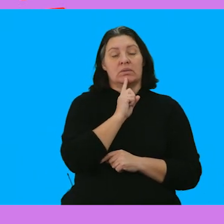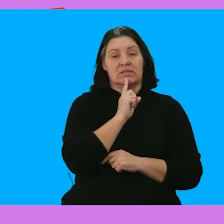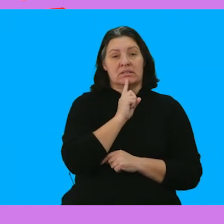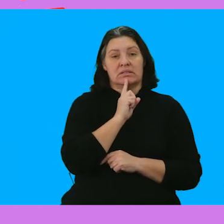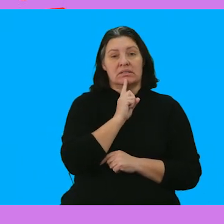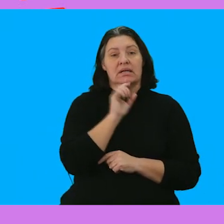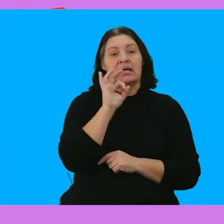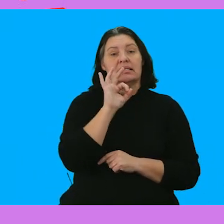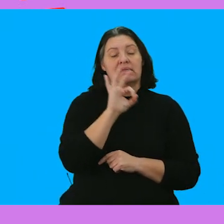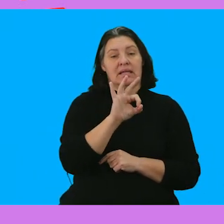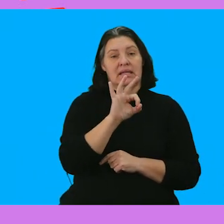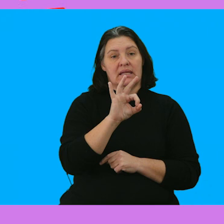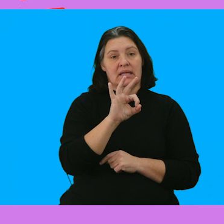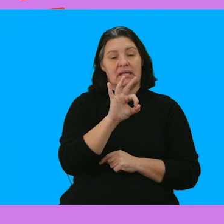of